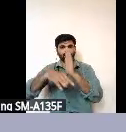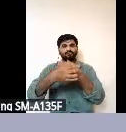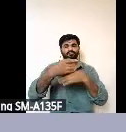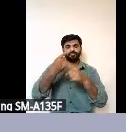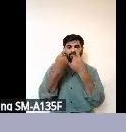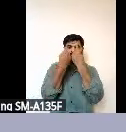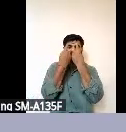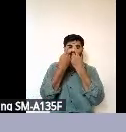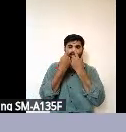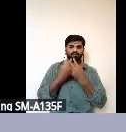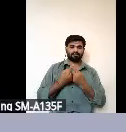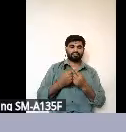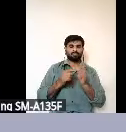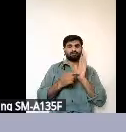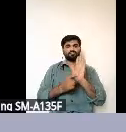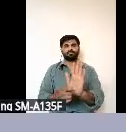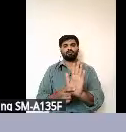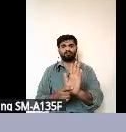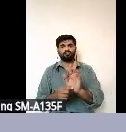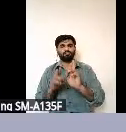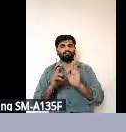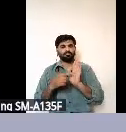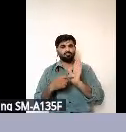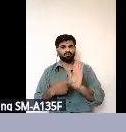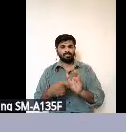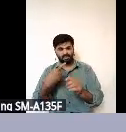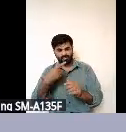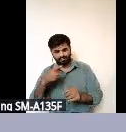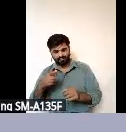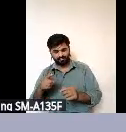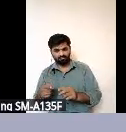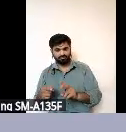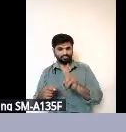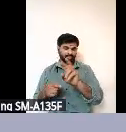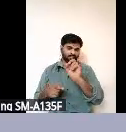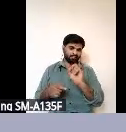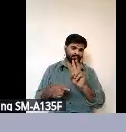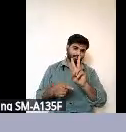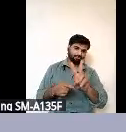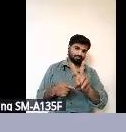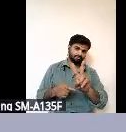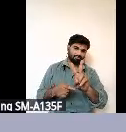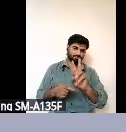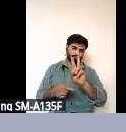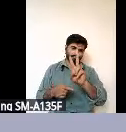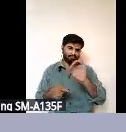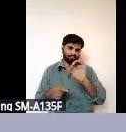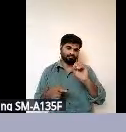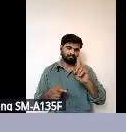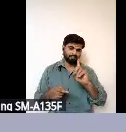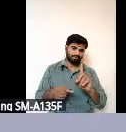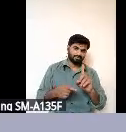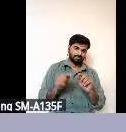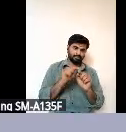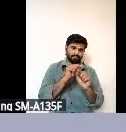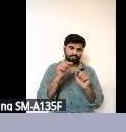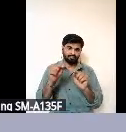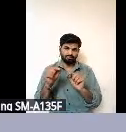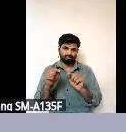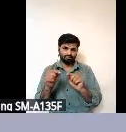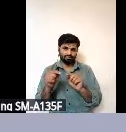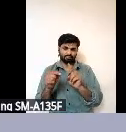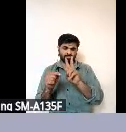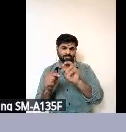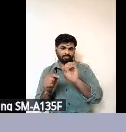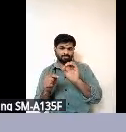way. And then, as we all know, 2011 did, it collected data on eight kind of disability, and it revealed a data of 2.2%